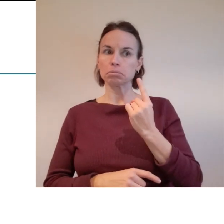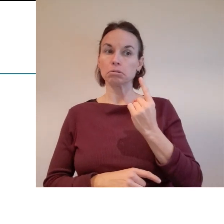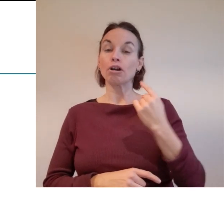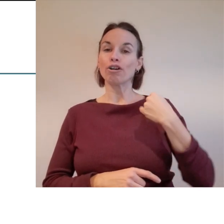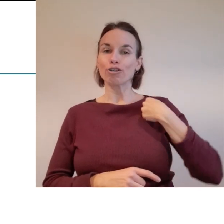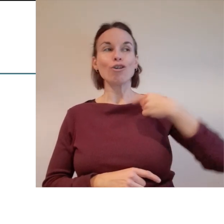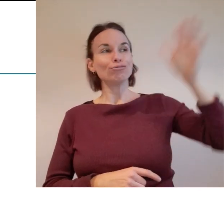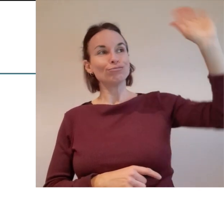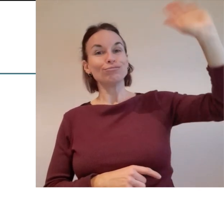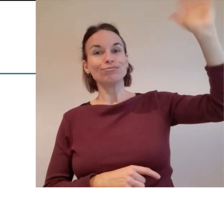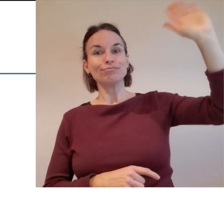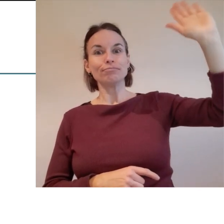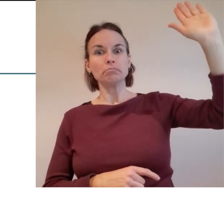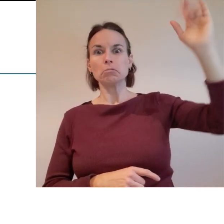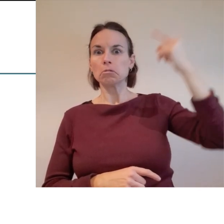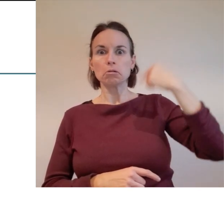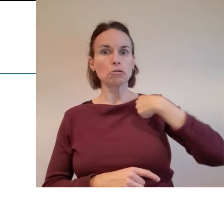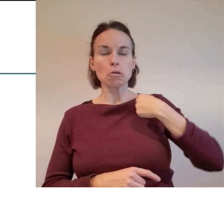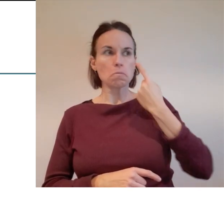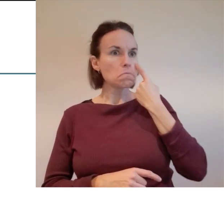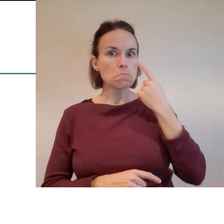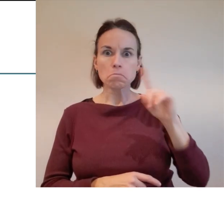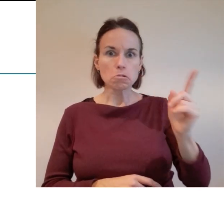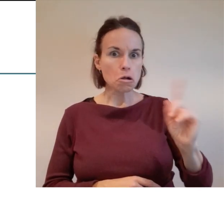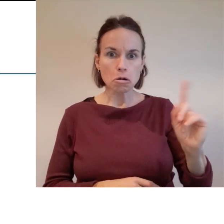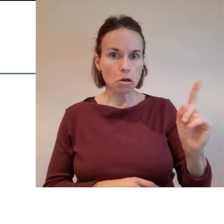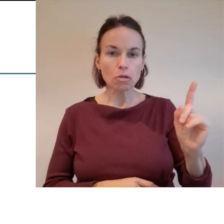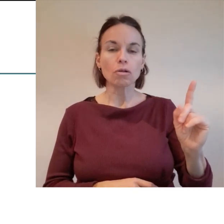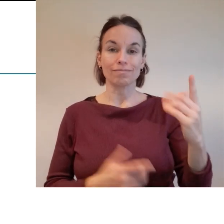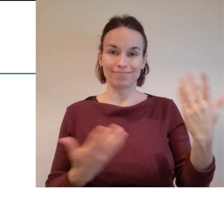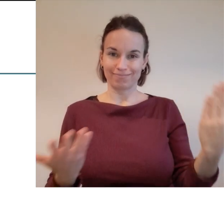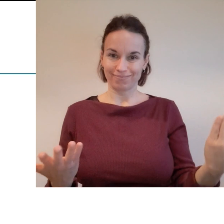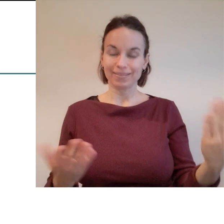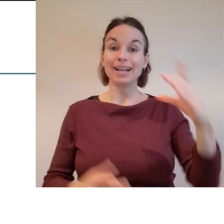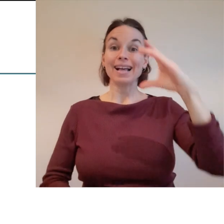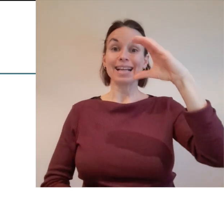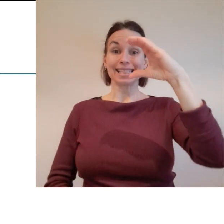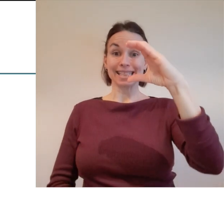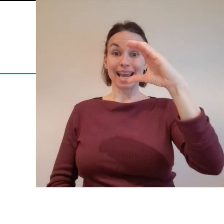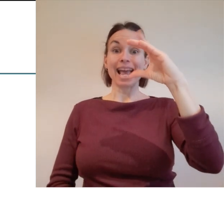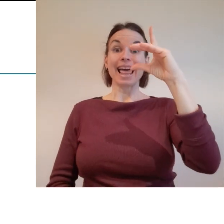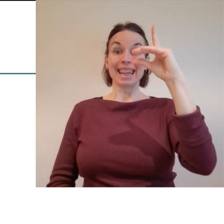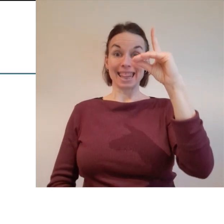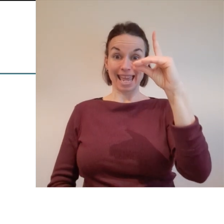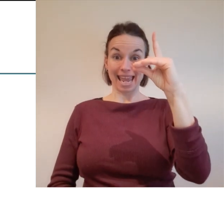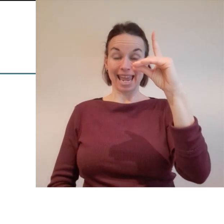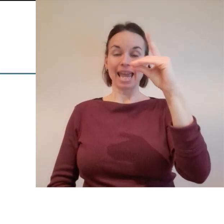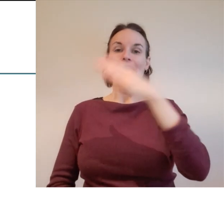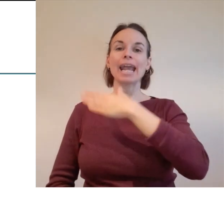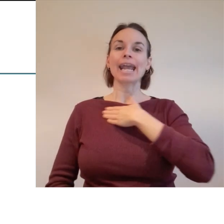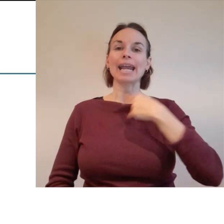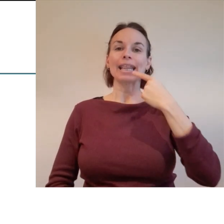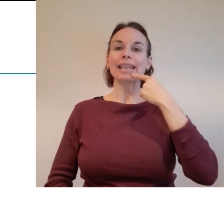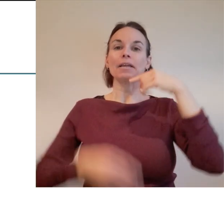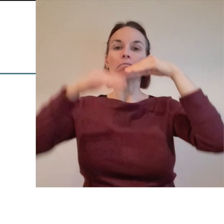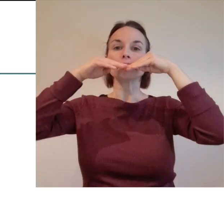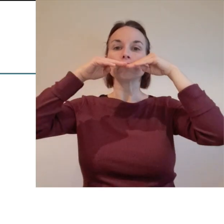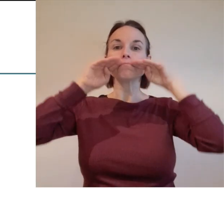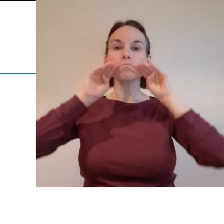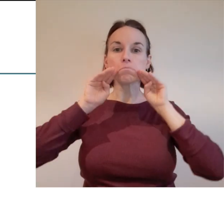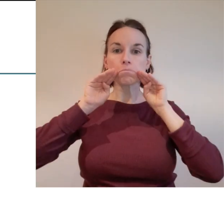me, you can observe that this nominal marker, which we gloss as CD for corners